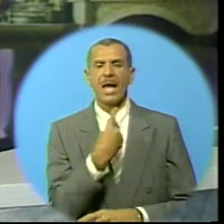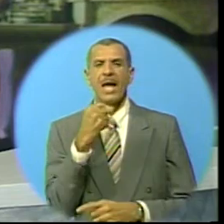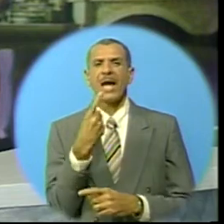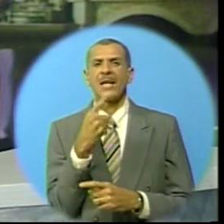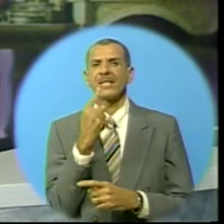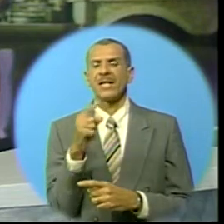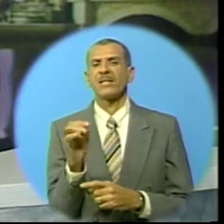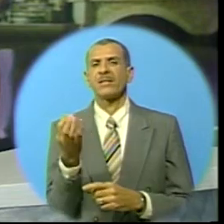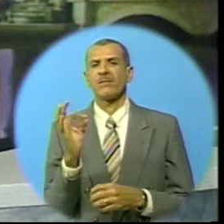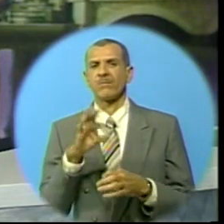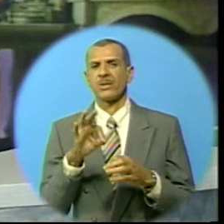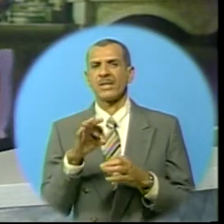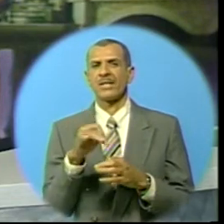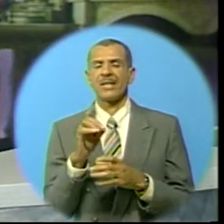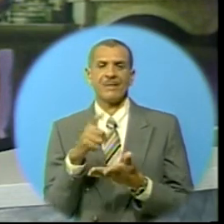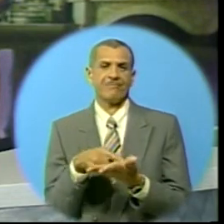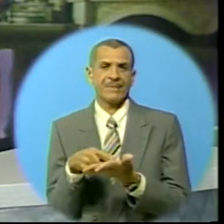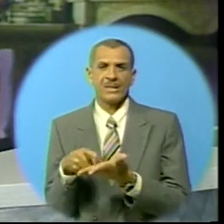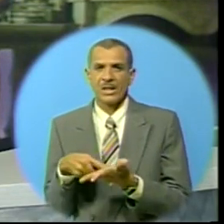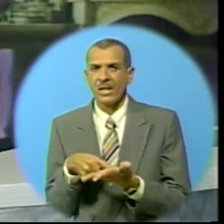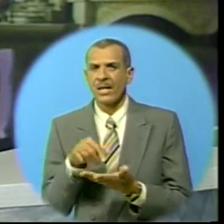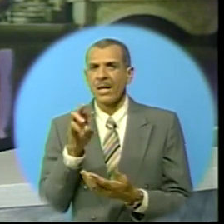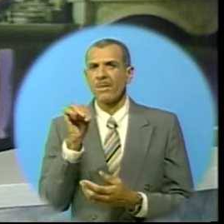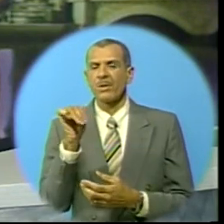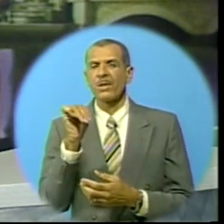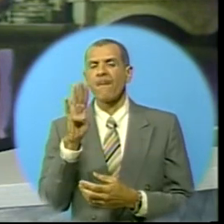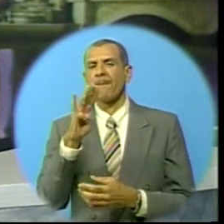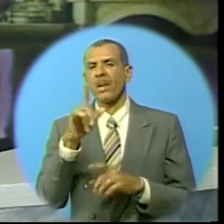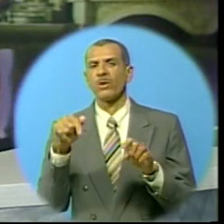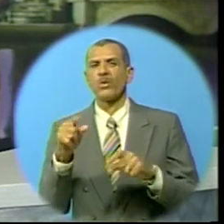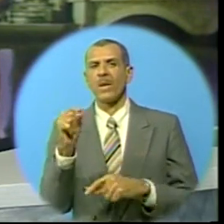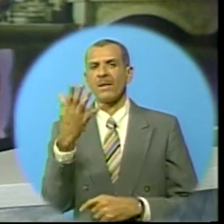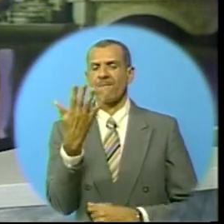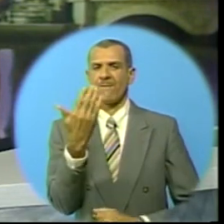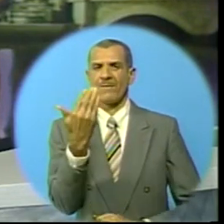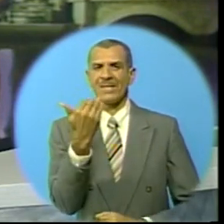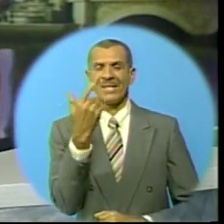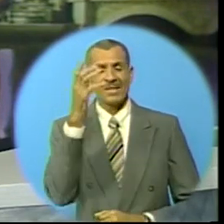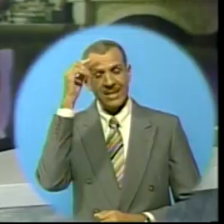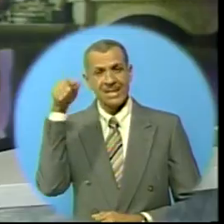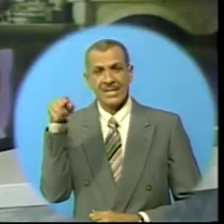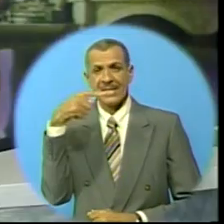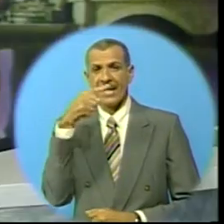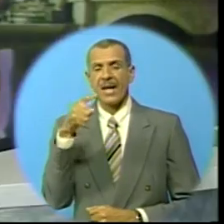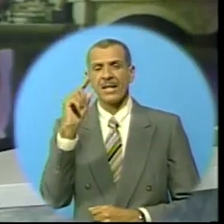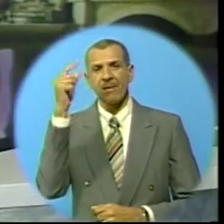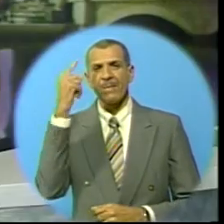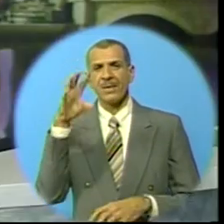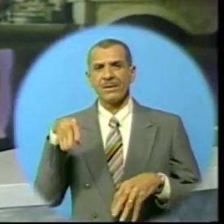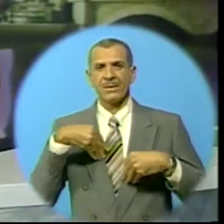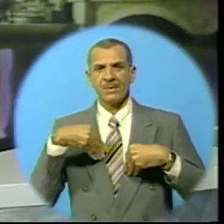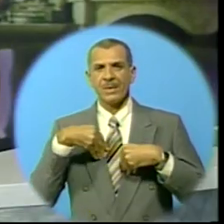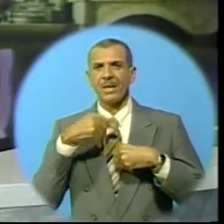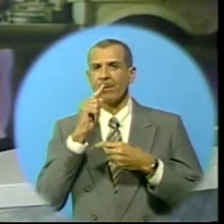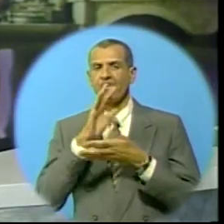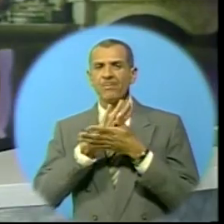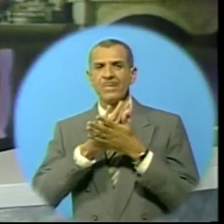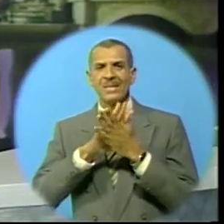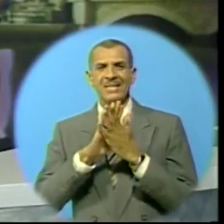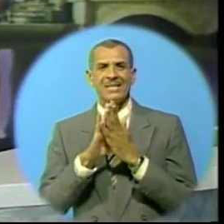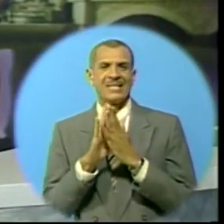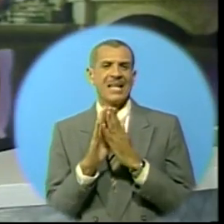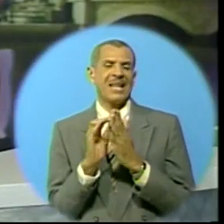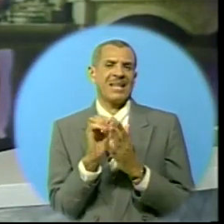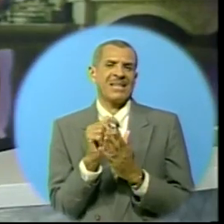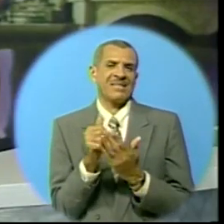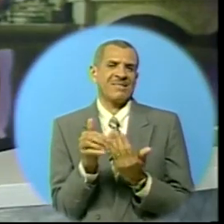Contributing to parliamentary debate on the Immigration Amendment Bill 2015, he said government has adopted a piecemeal approach